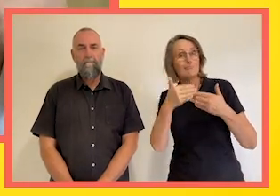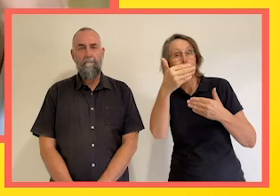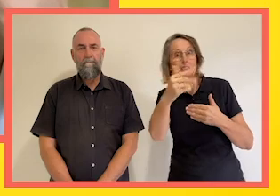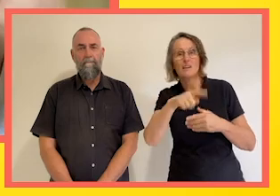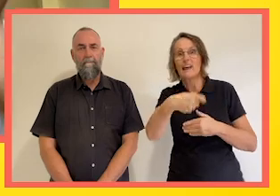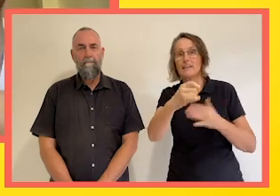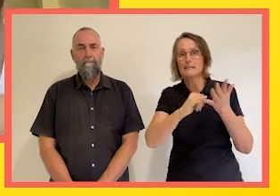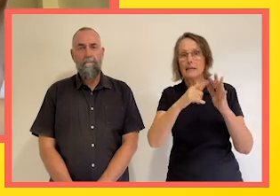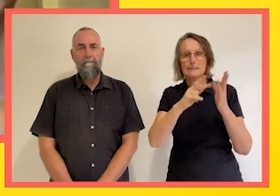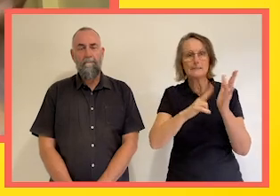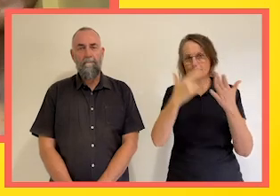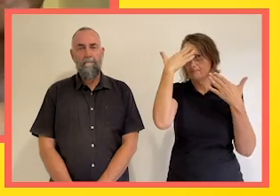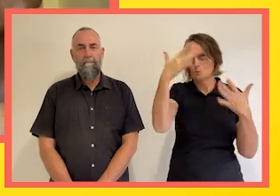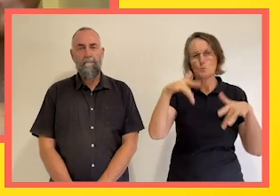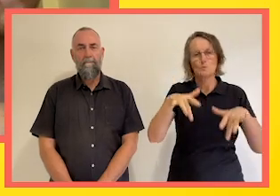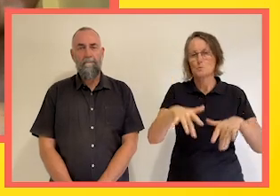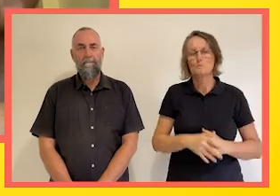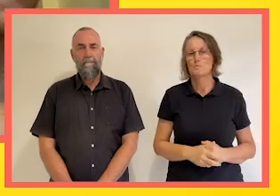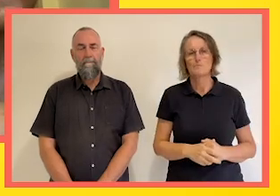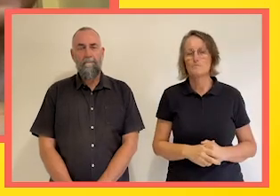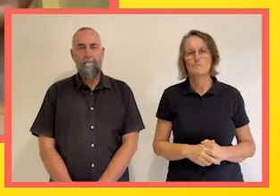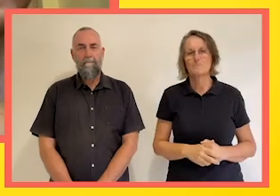the next season or anything like that, but